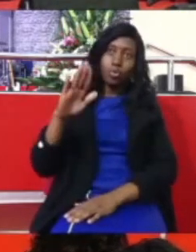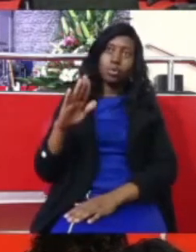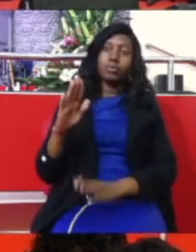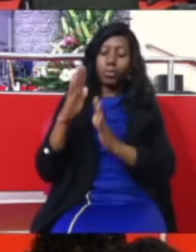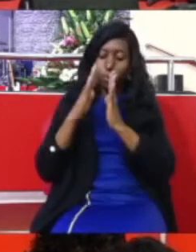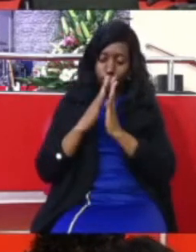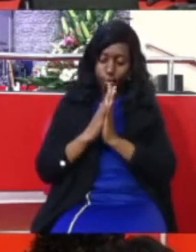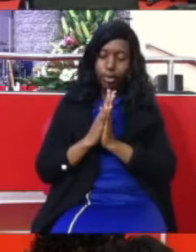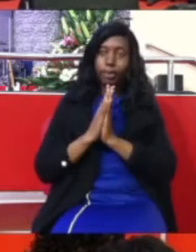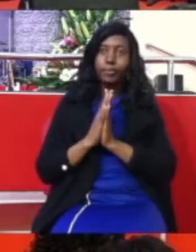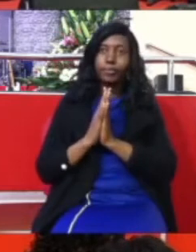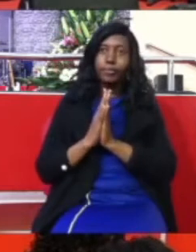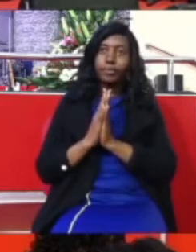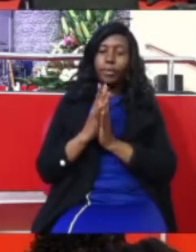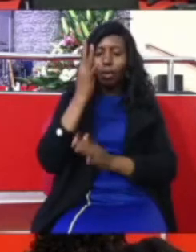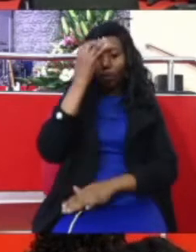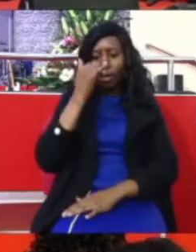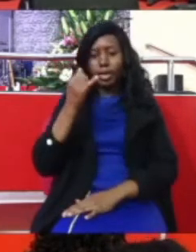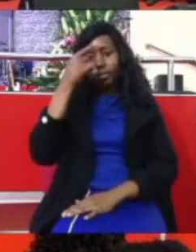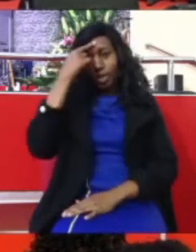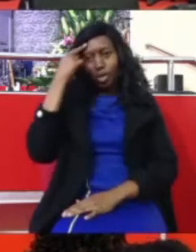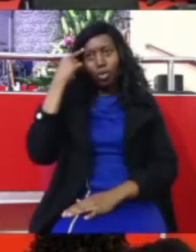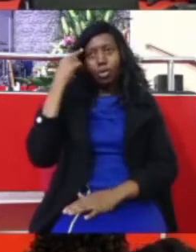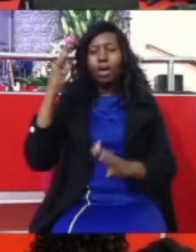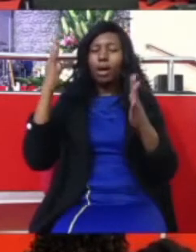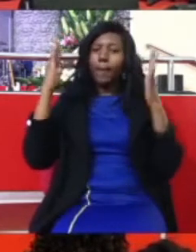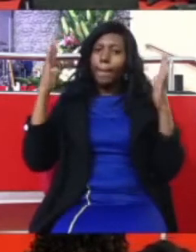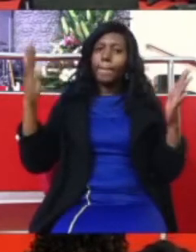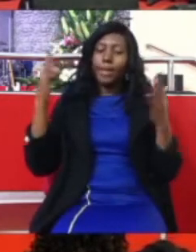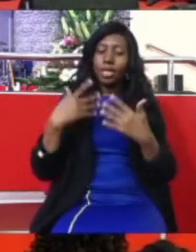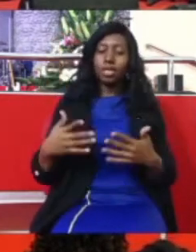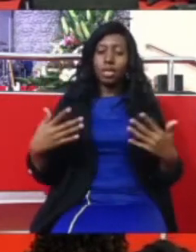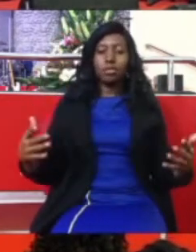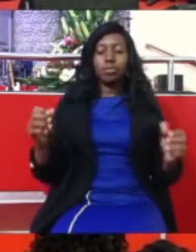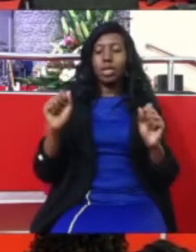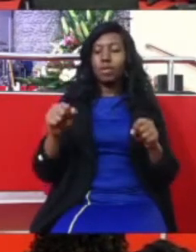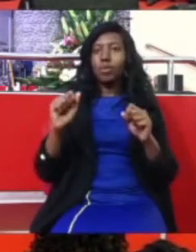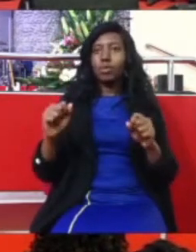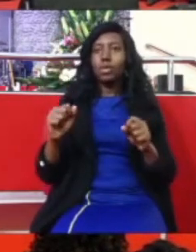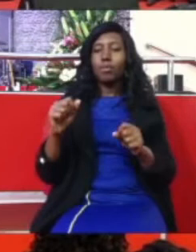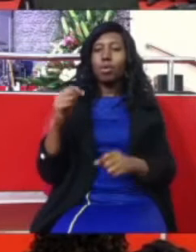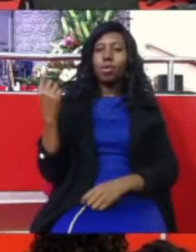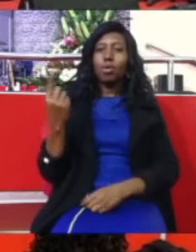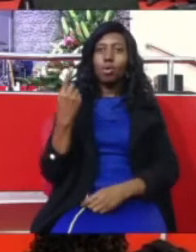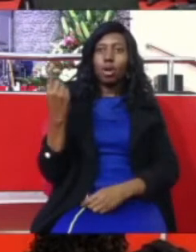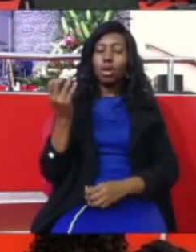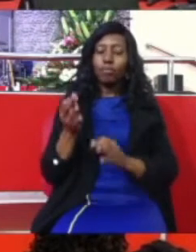Why? Because great things for us in this year will only be found in deep